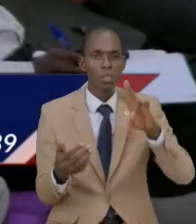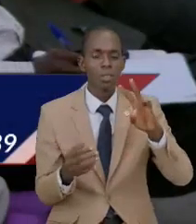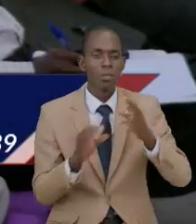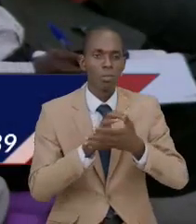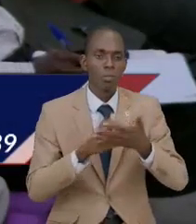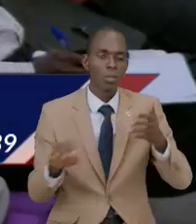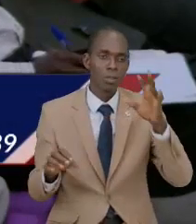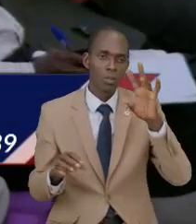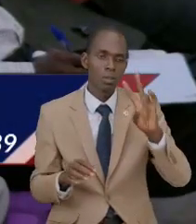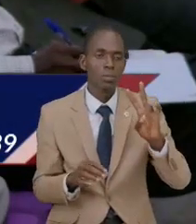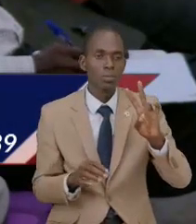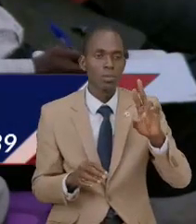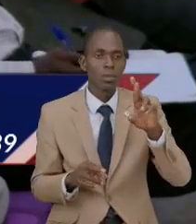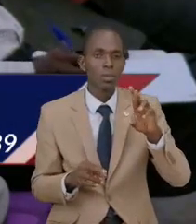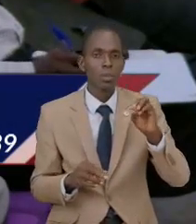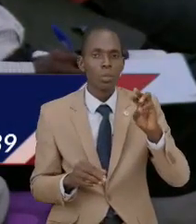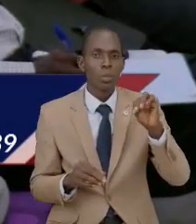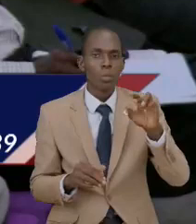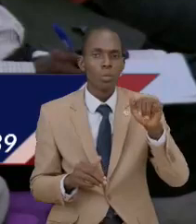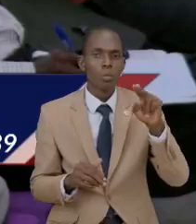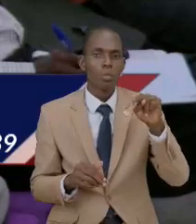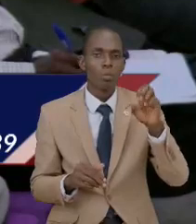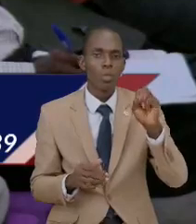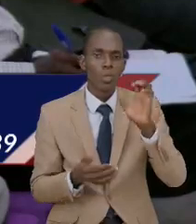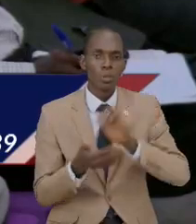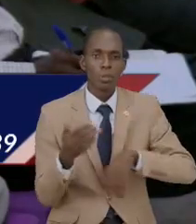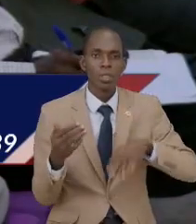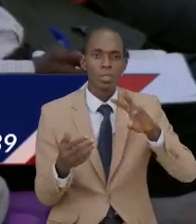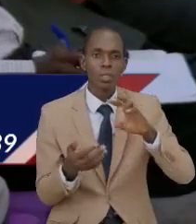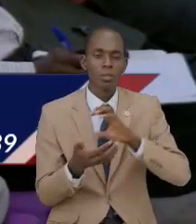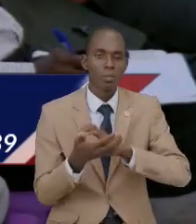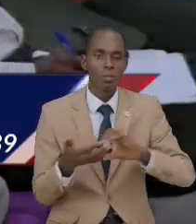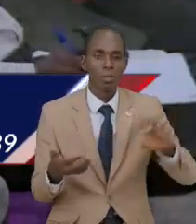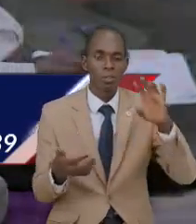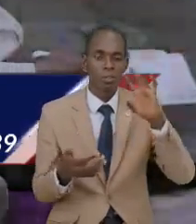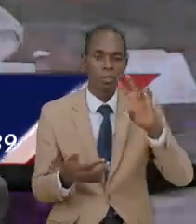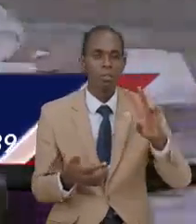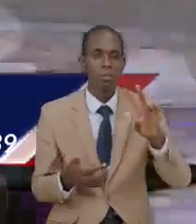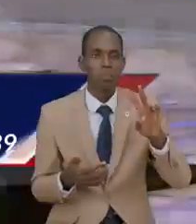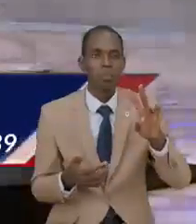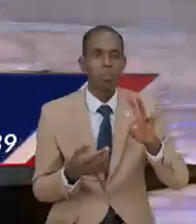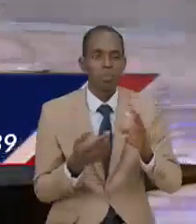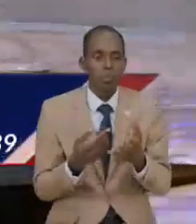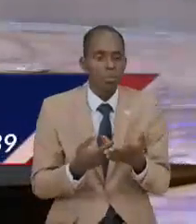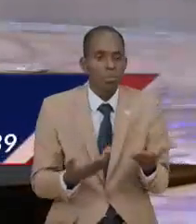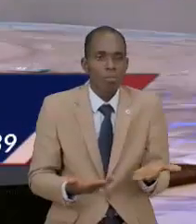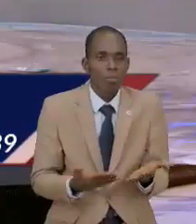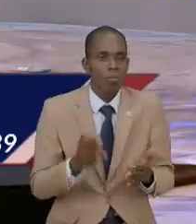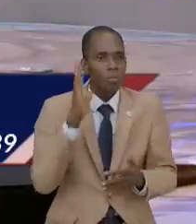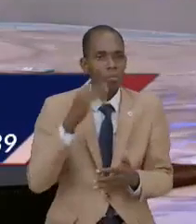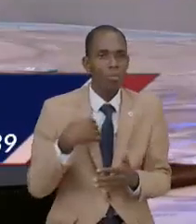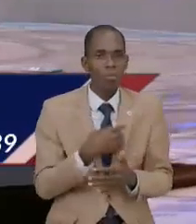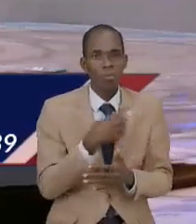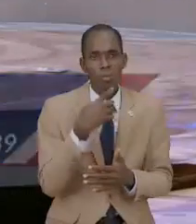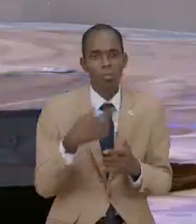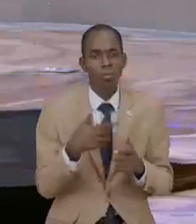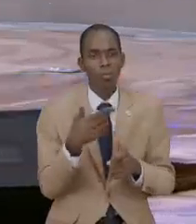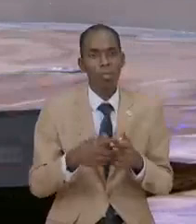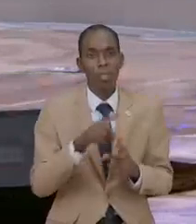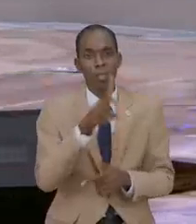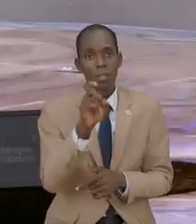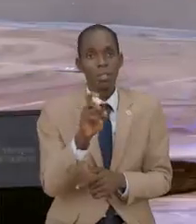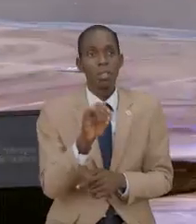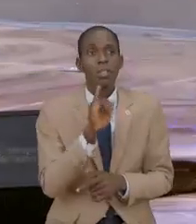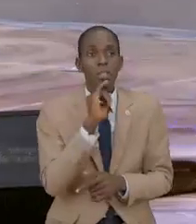7. Romans chapter 7, reading from verse 7. What shall we say then? If the law